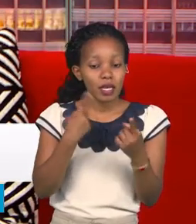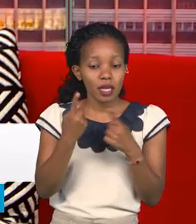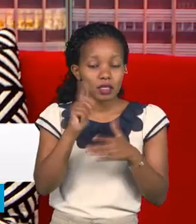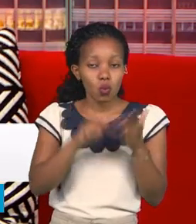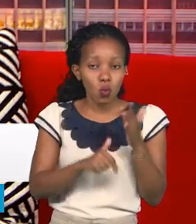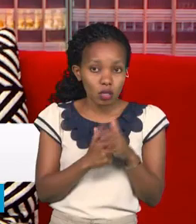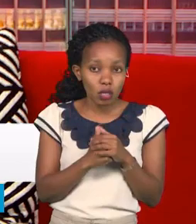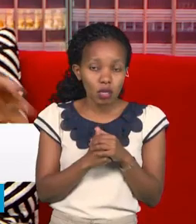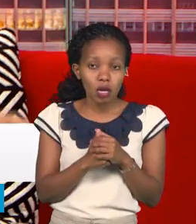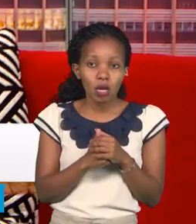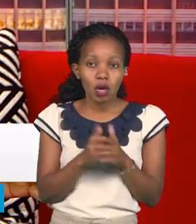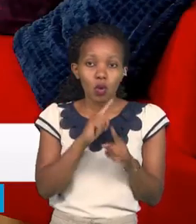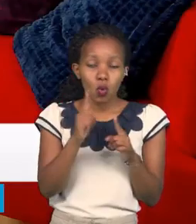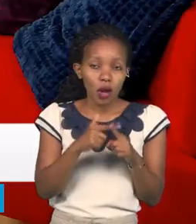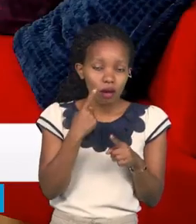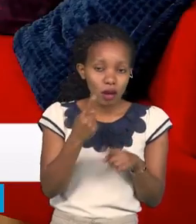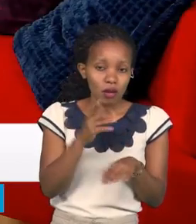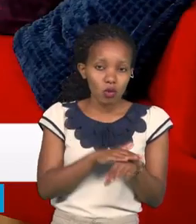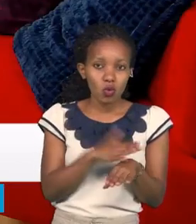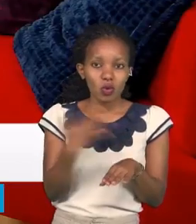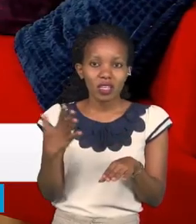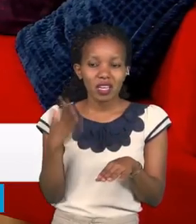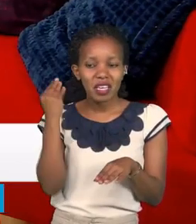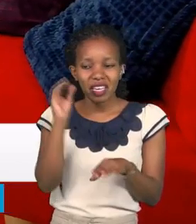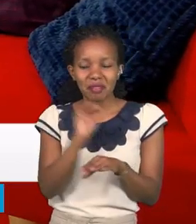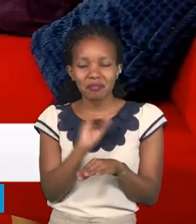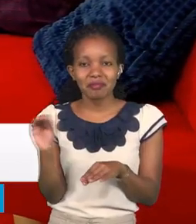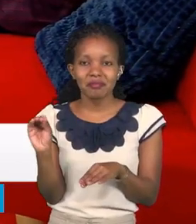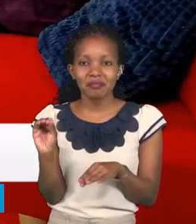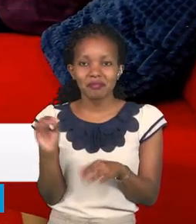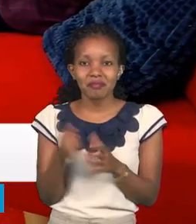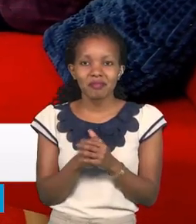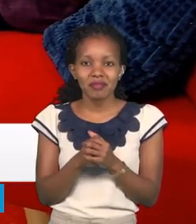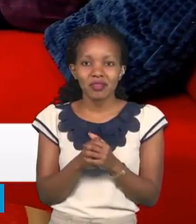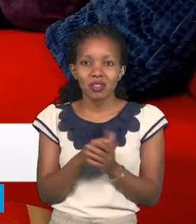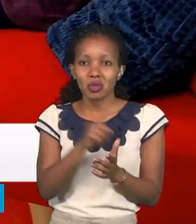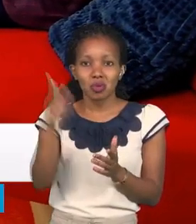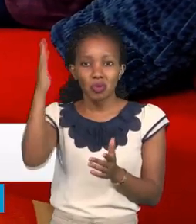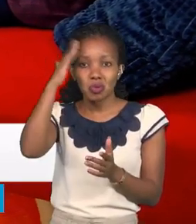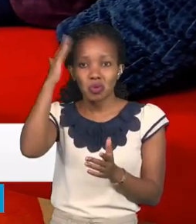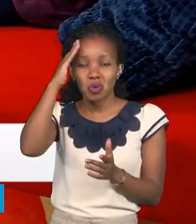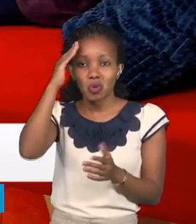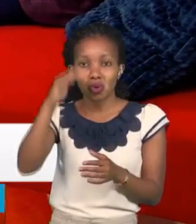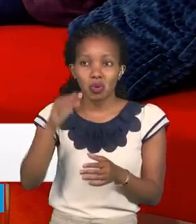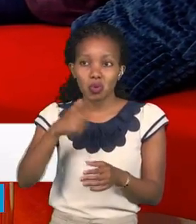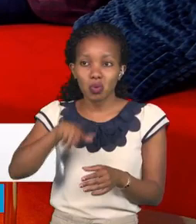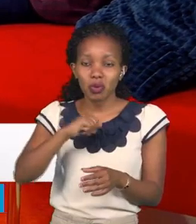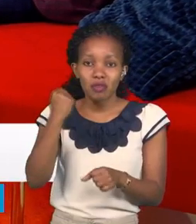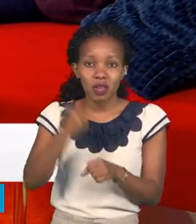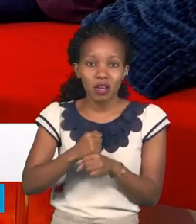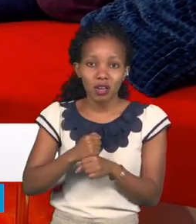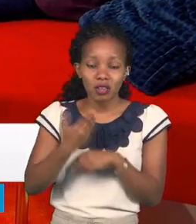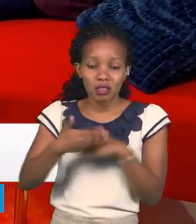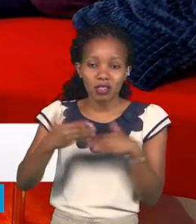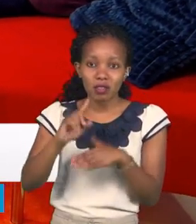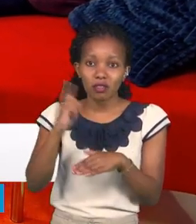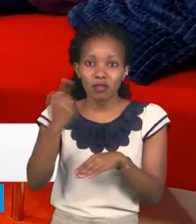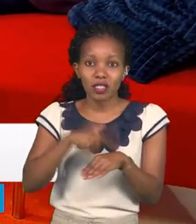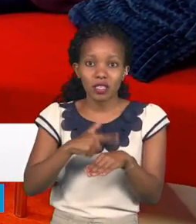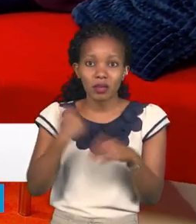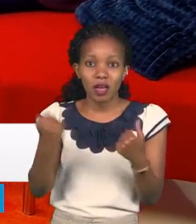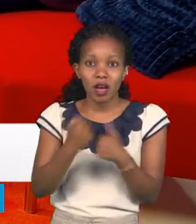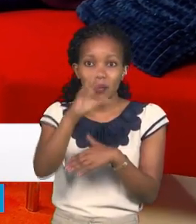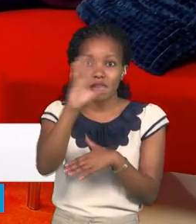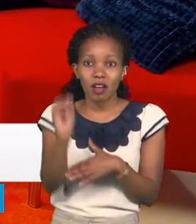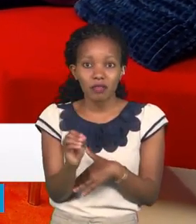when 100 good things happen, we hardly get to hear anything. Absolutely. Like, for example, have you ever heard that, you know, we have done the surgeries for the first time, which took place in